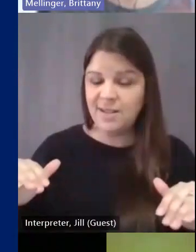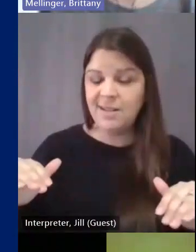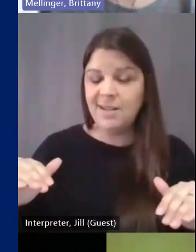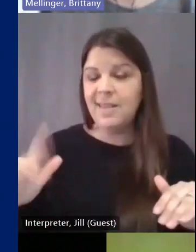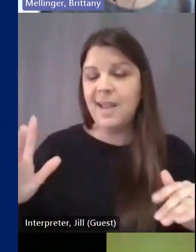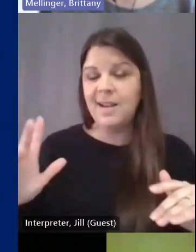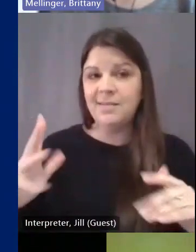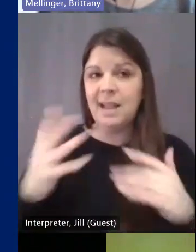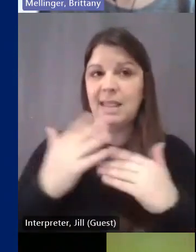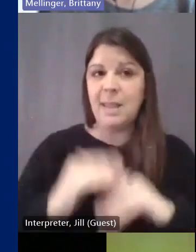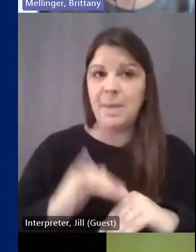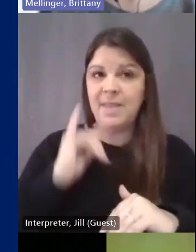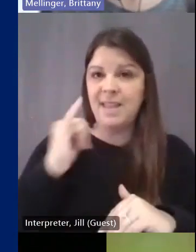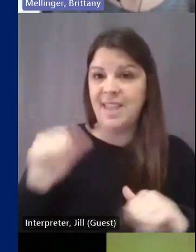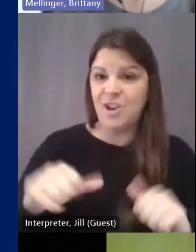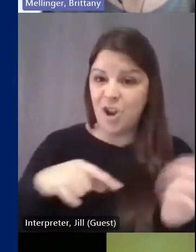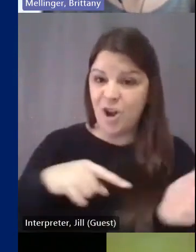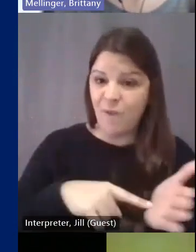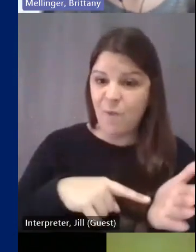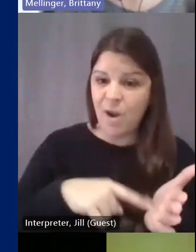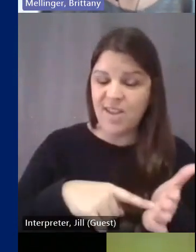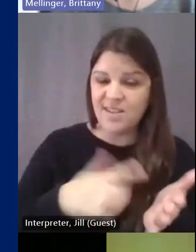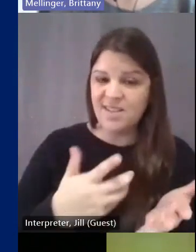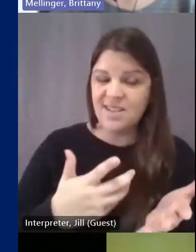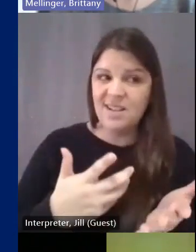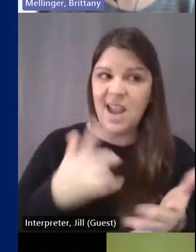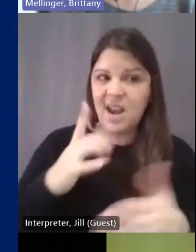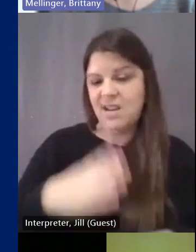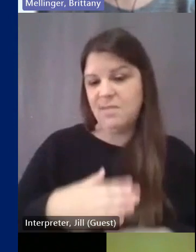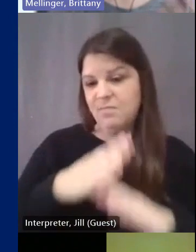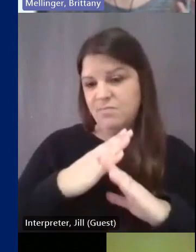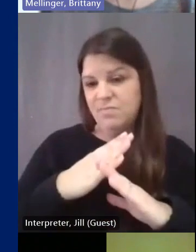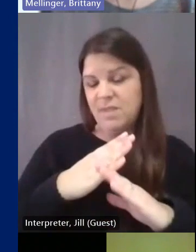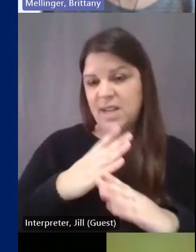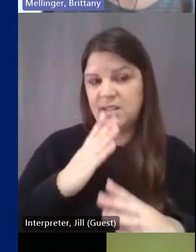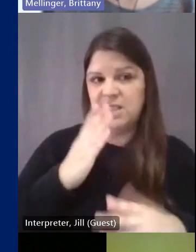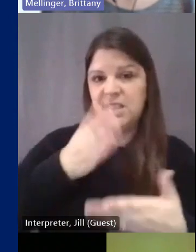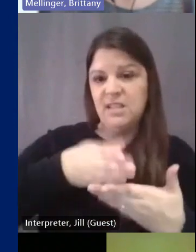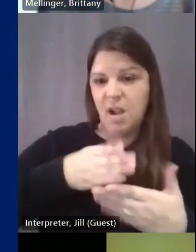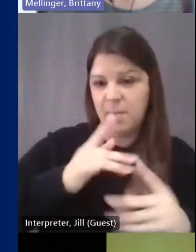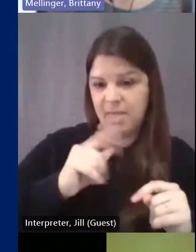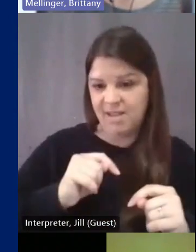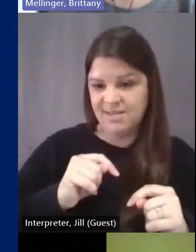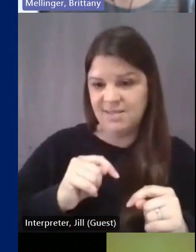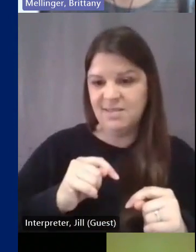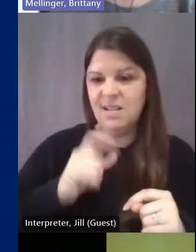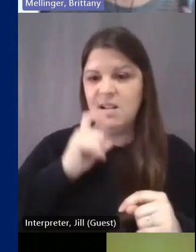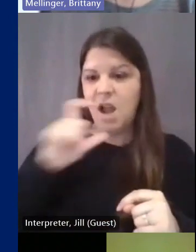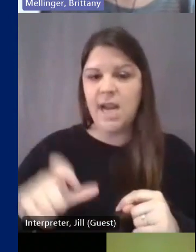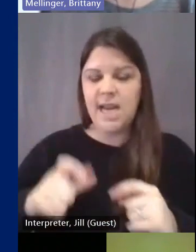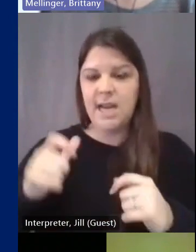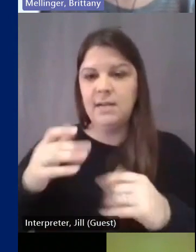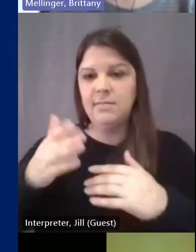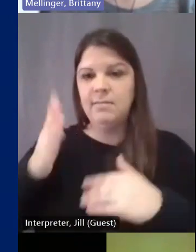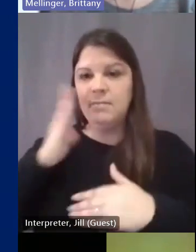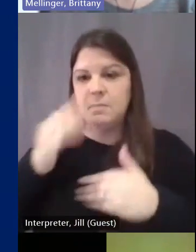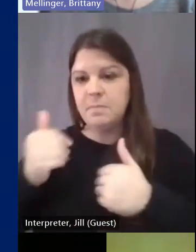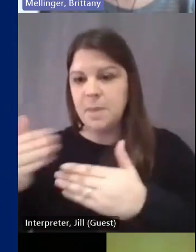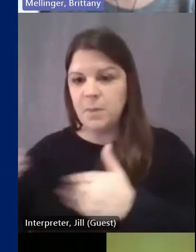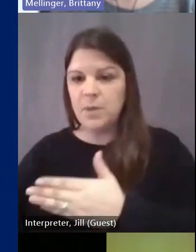them, since they would need to purchase or to rent rental housing that had a lot more bedrooms. So it's going to limit the